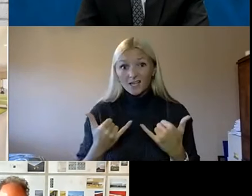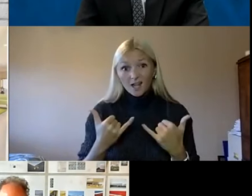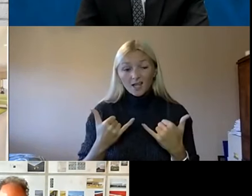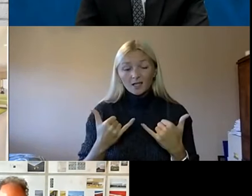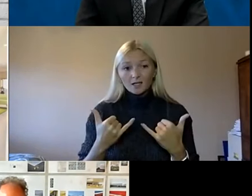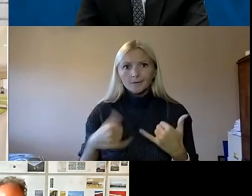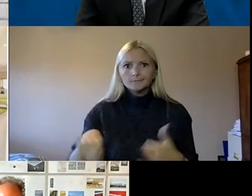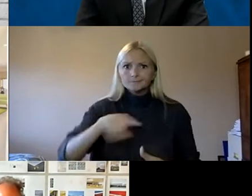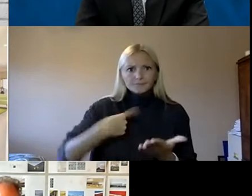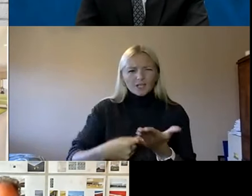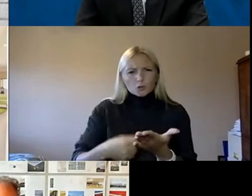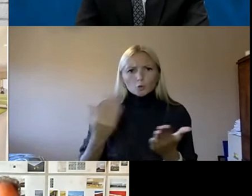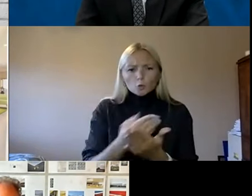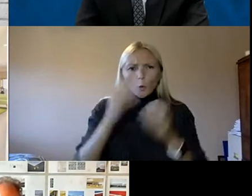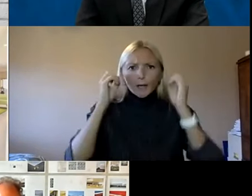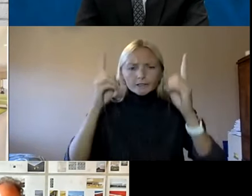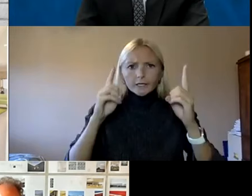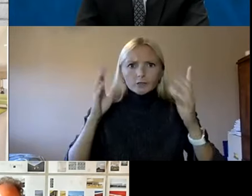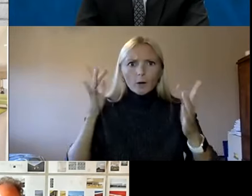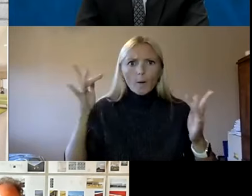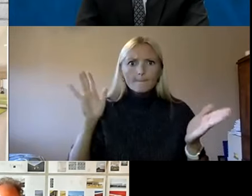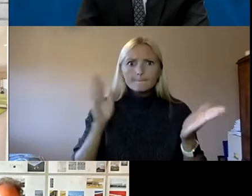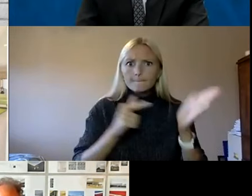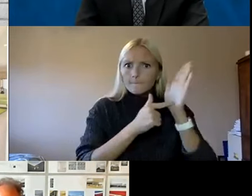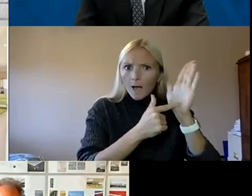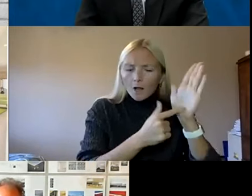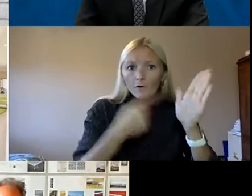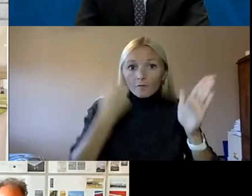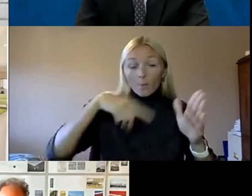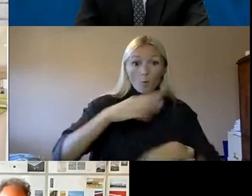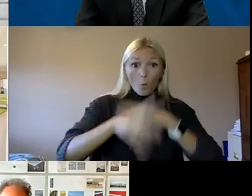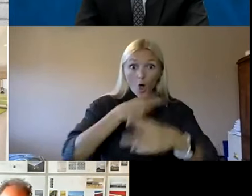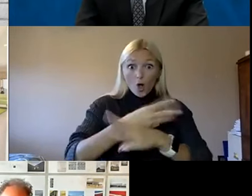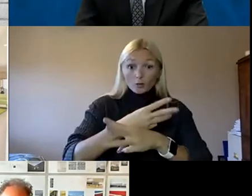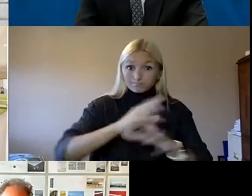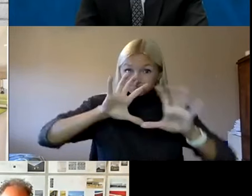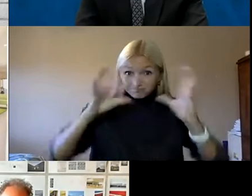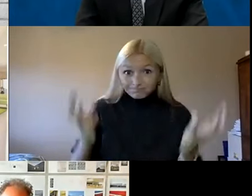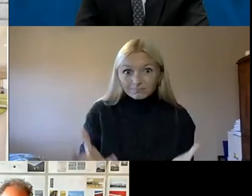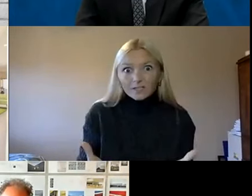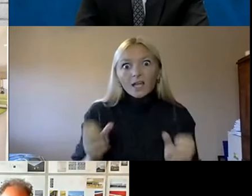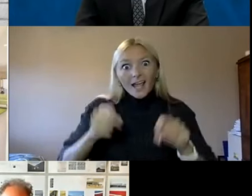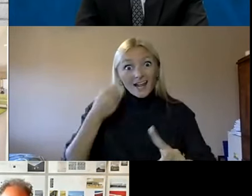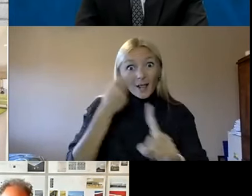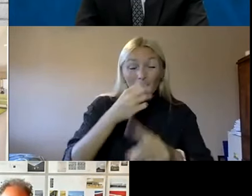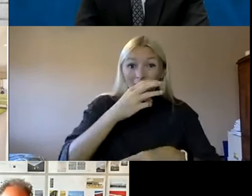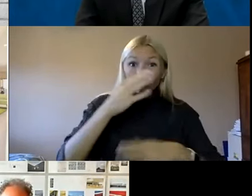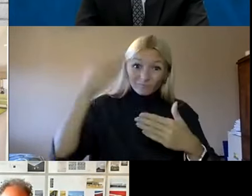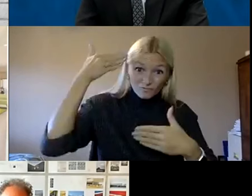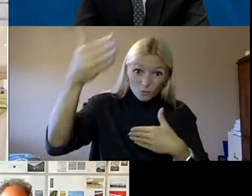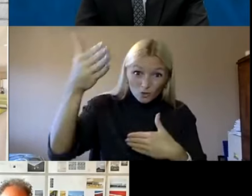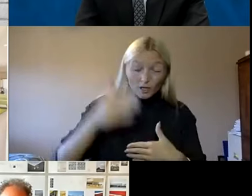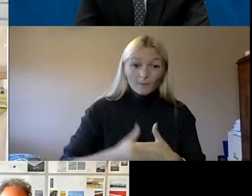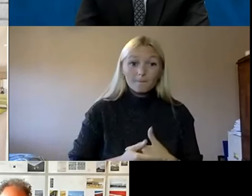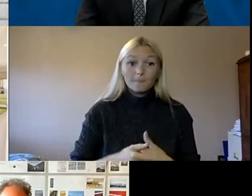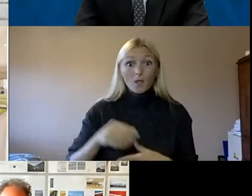new educational models and concepts from around the world that could impact school design for many generations to come. And our hope is that